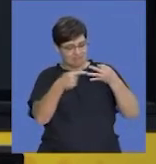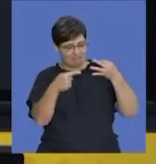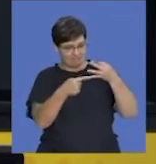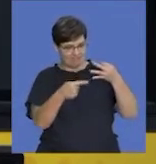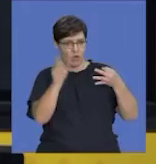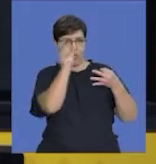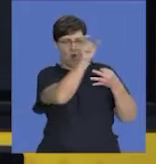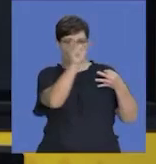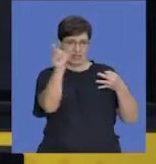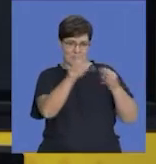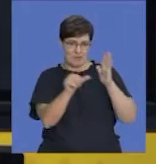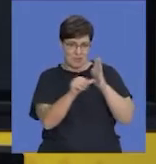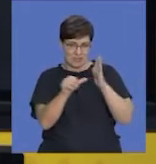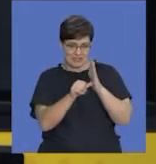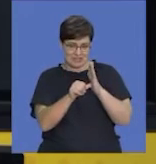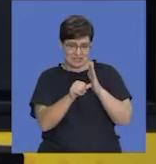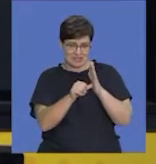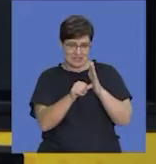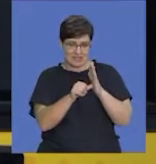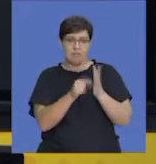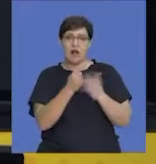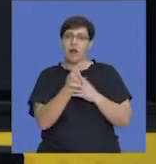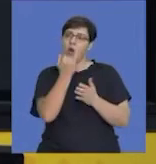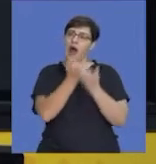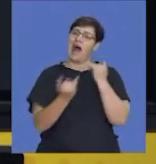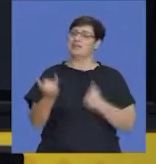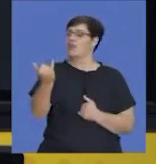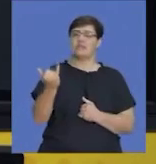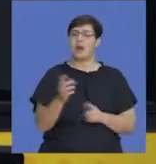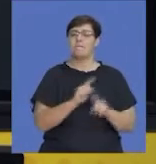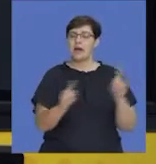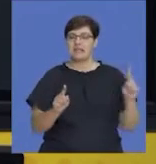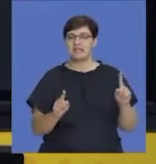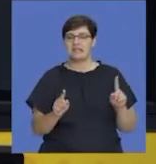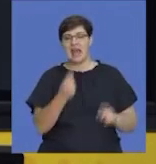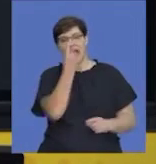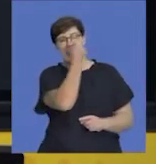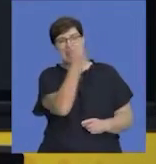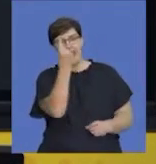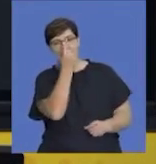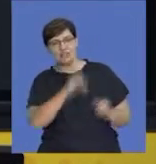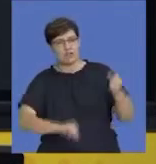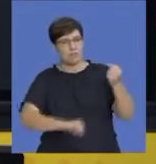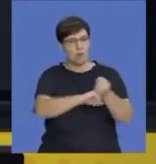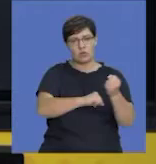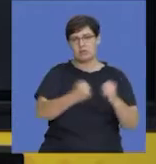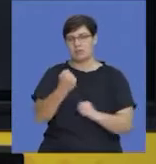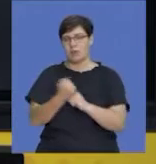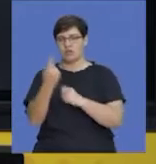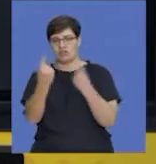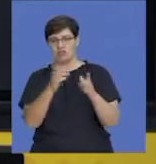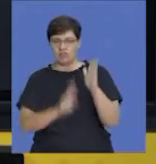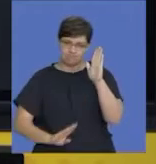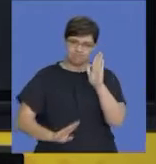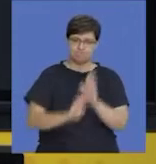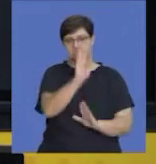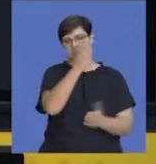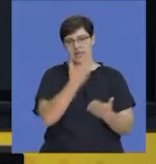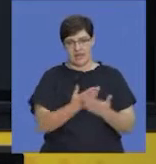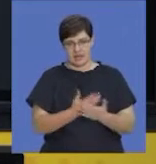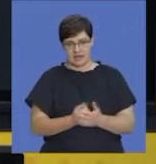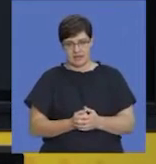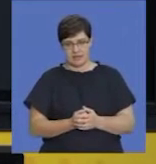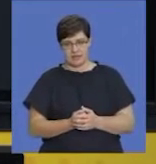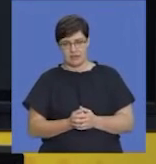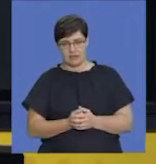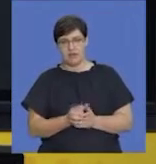words that I've underlined and look at it not in isolation, but how each one complements each other to progress. So if